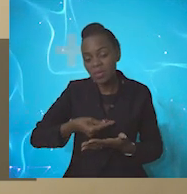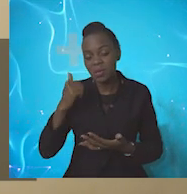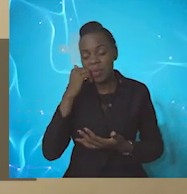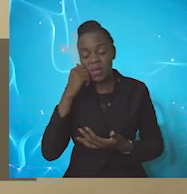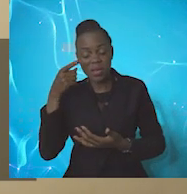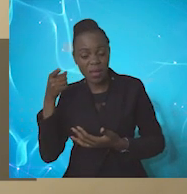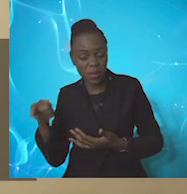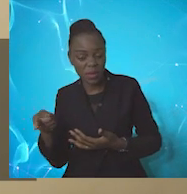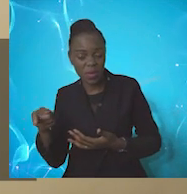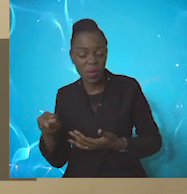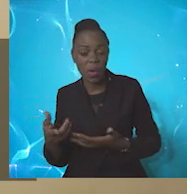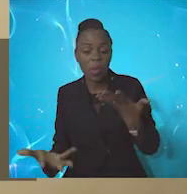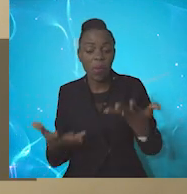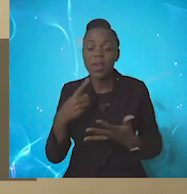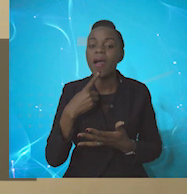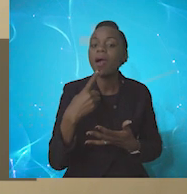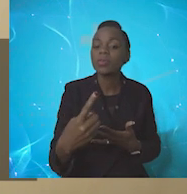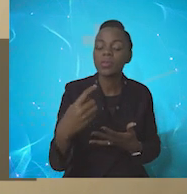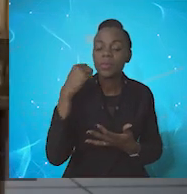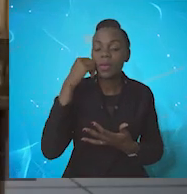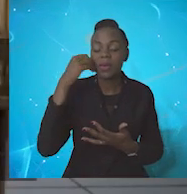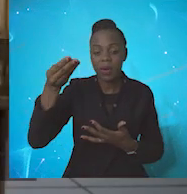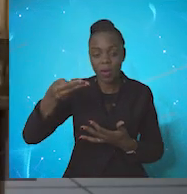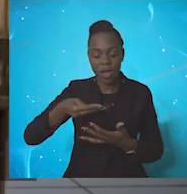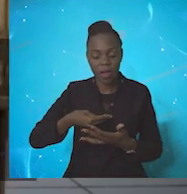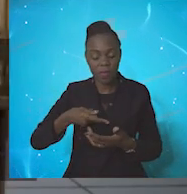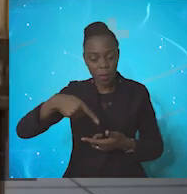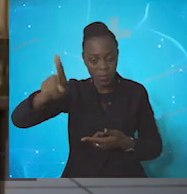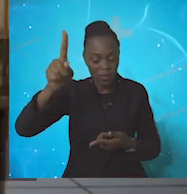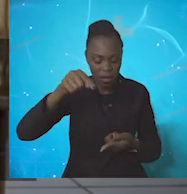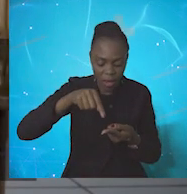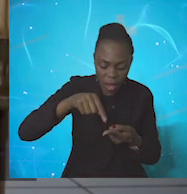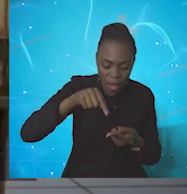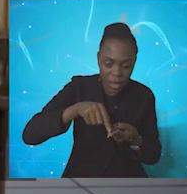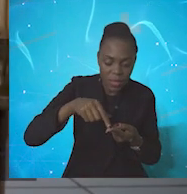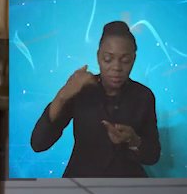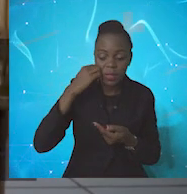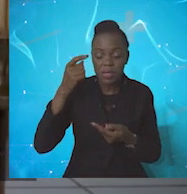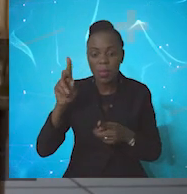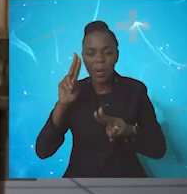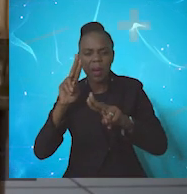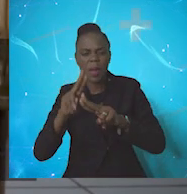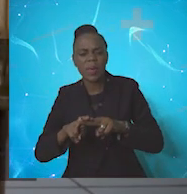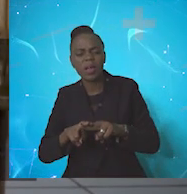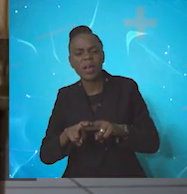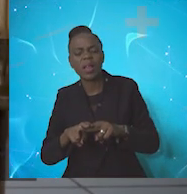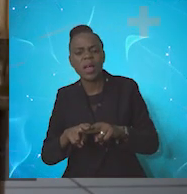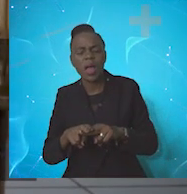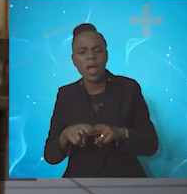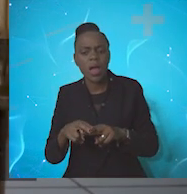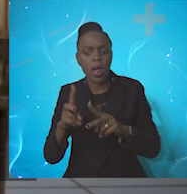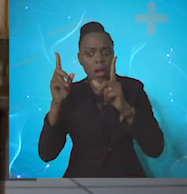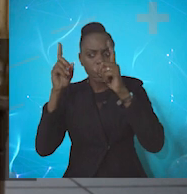ntende mene ya meningitis, kapena mwina awuza kunena kuti apita akawayeze meningitis. Kwa mwina makhala ndi